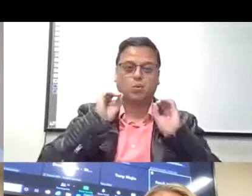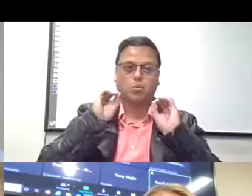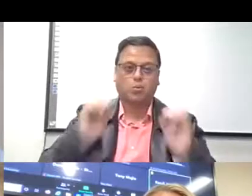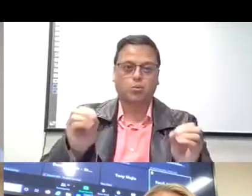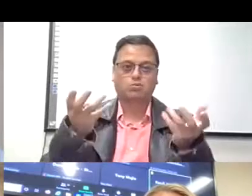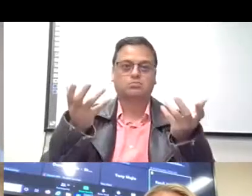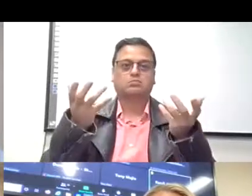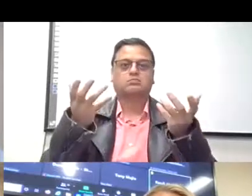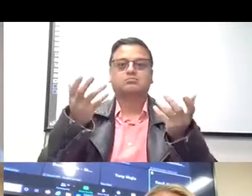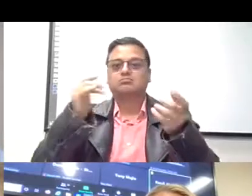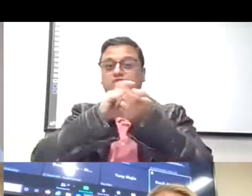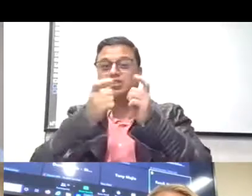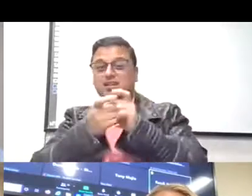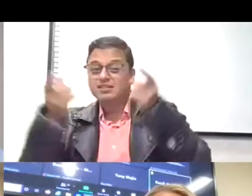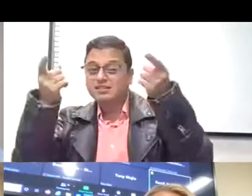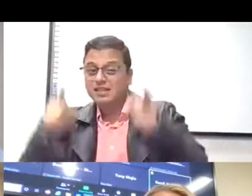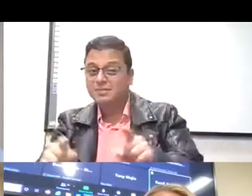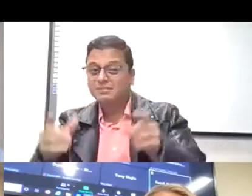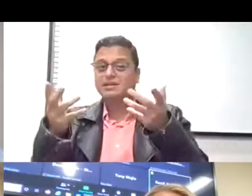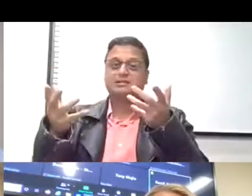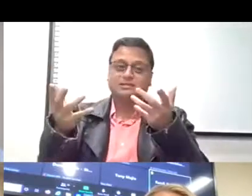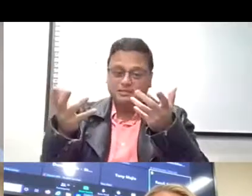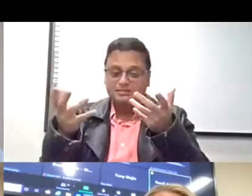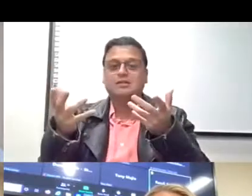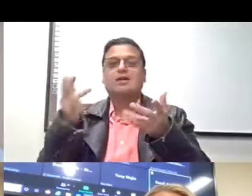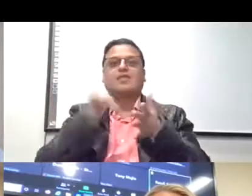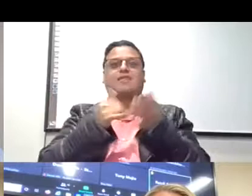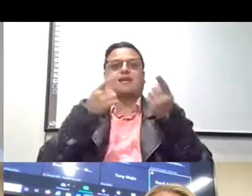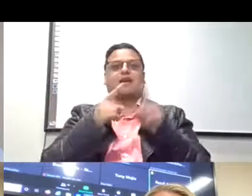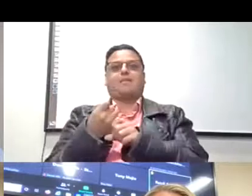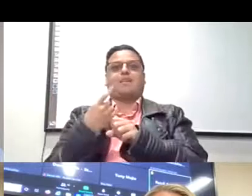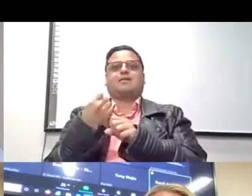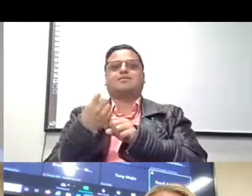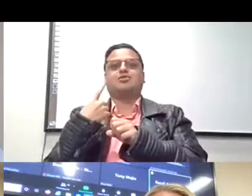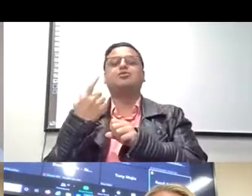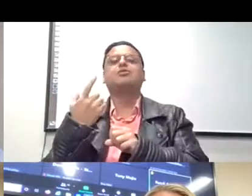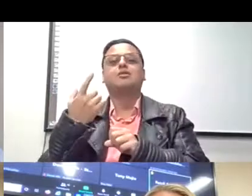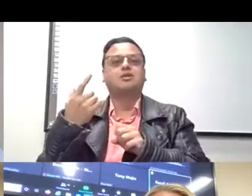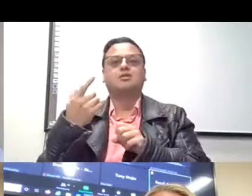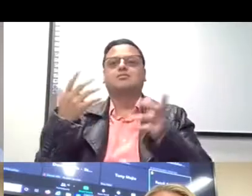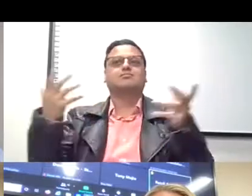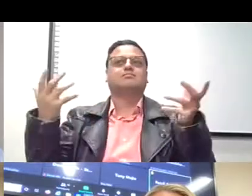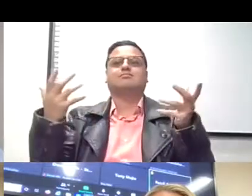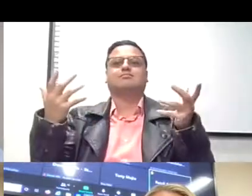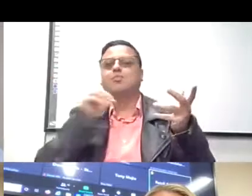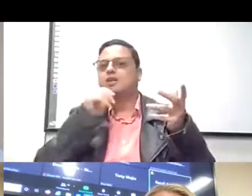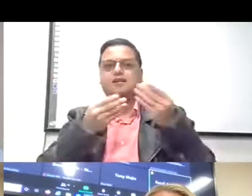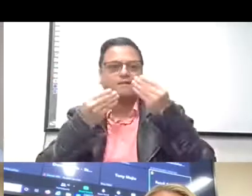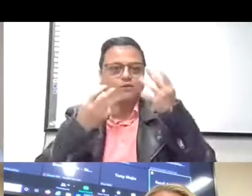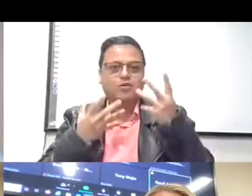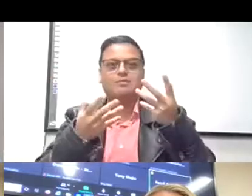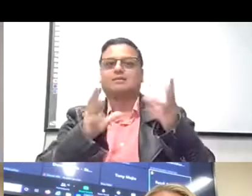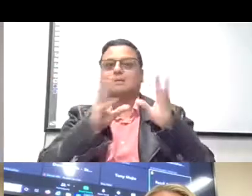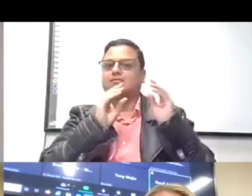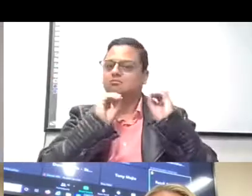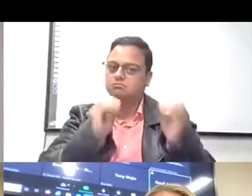there's changes that are being made, you know, which is what happened last year, there was a big dip that, you know, who knows what was